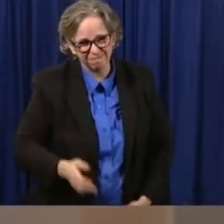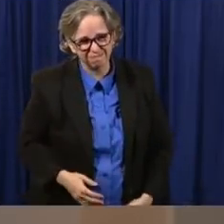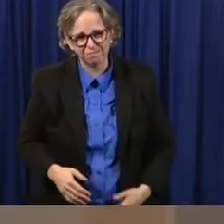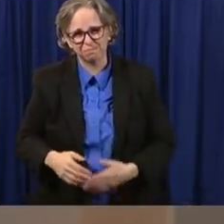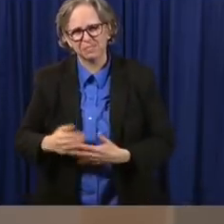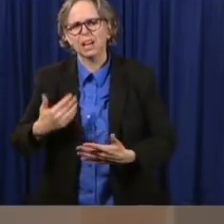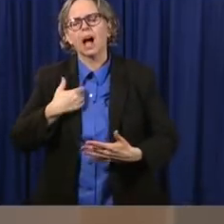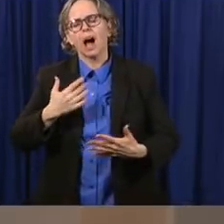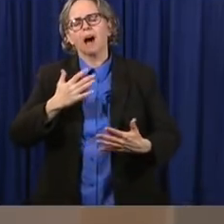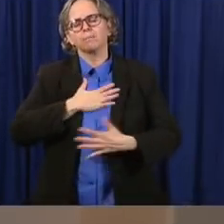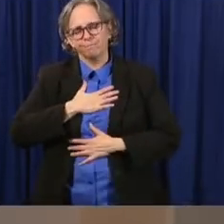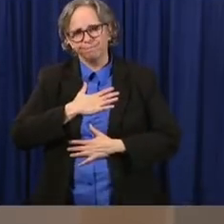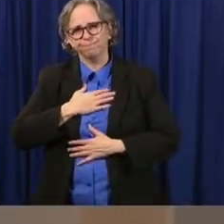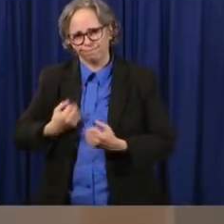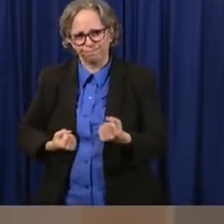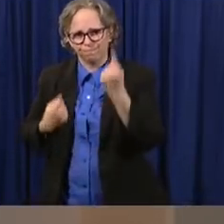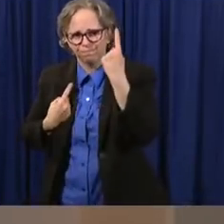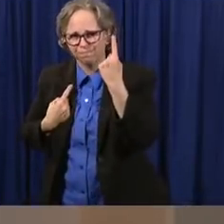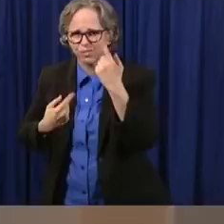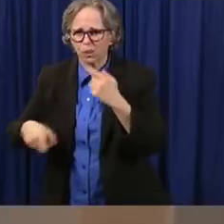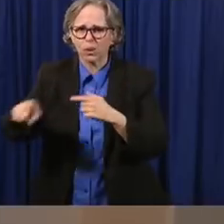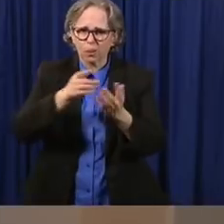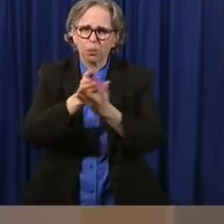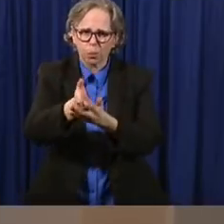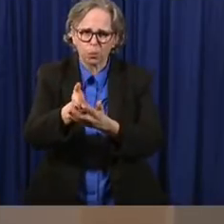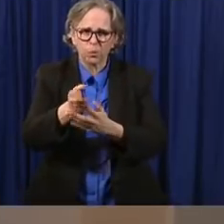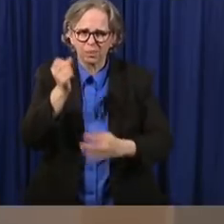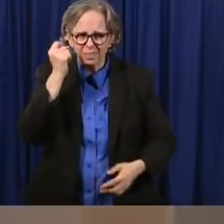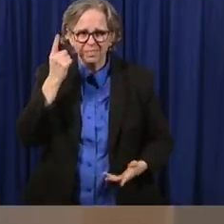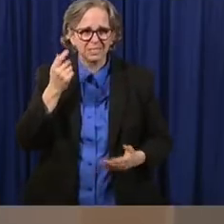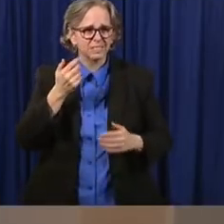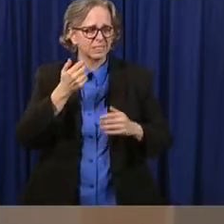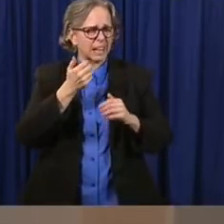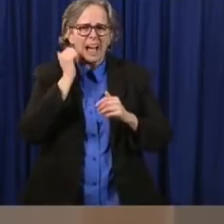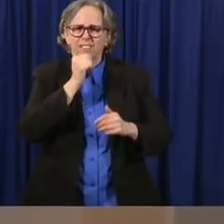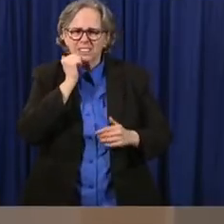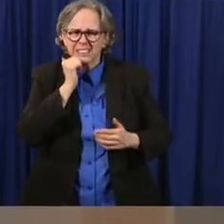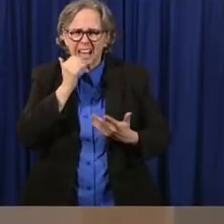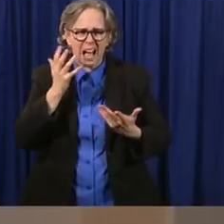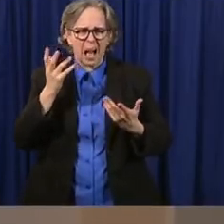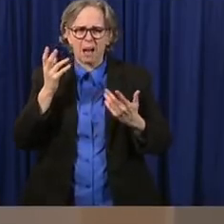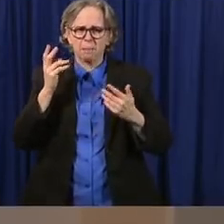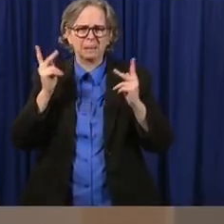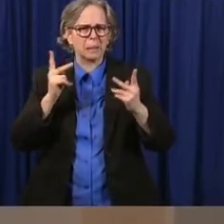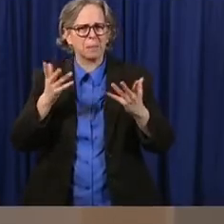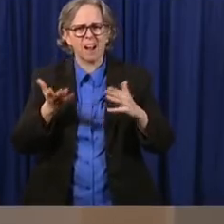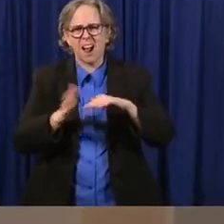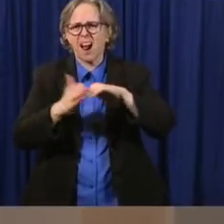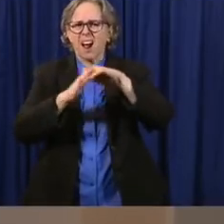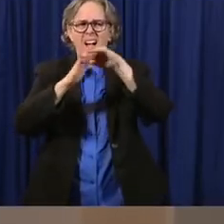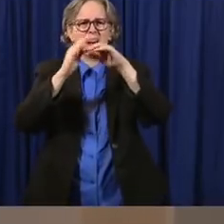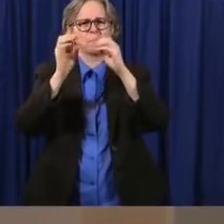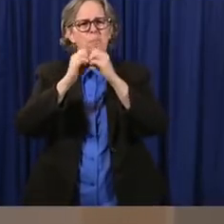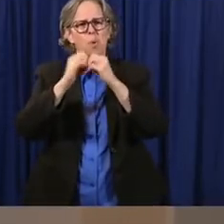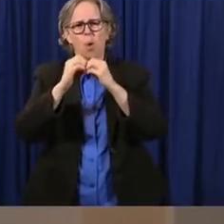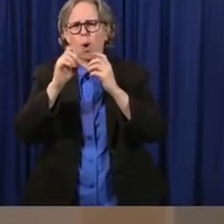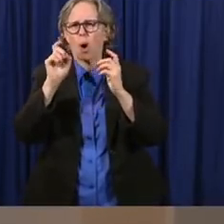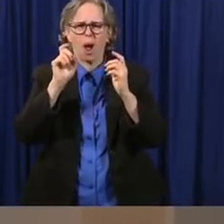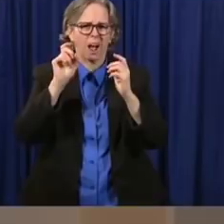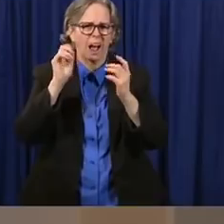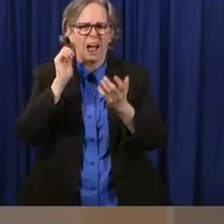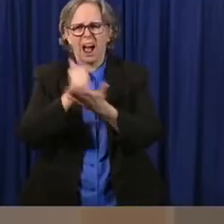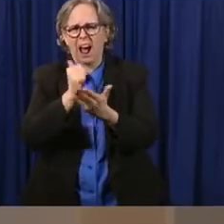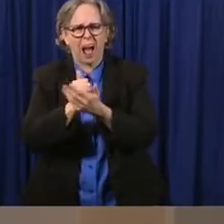going through. Every day we build more capacity, we build more problem-solving solutions into it, and I